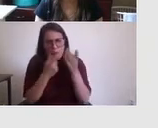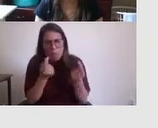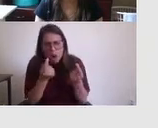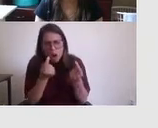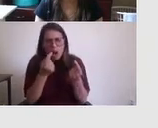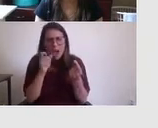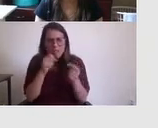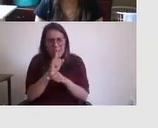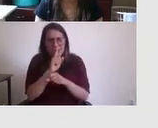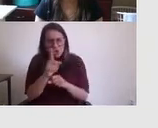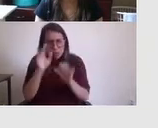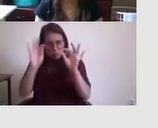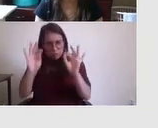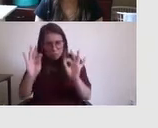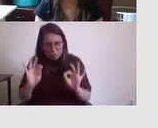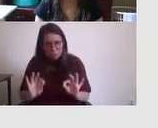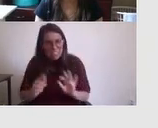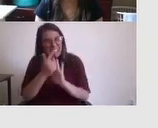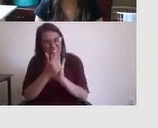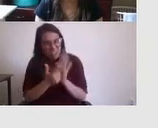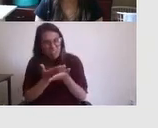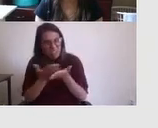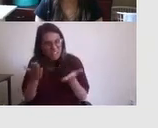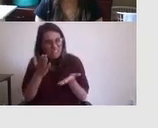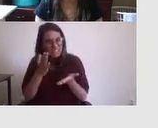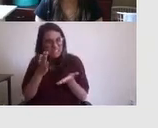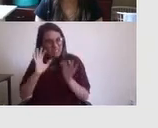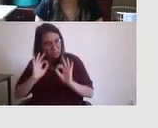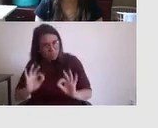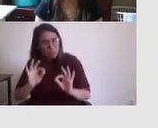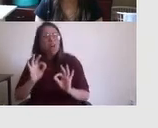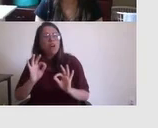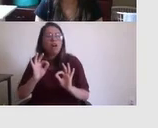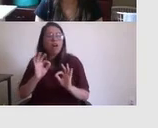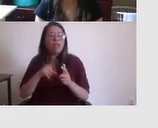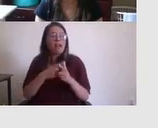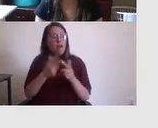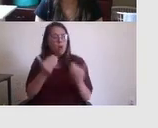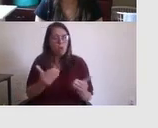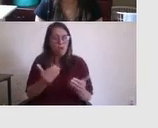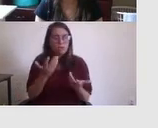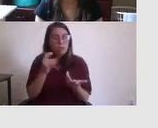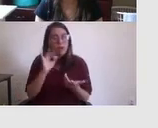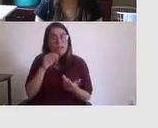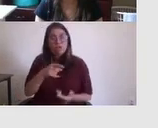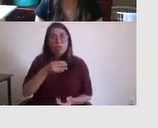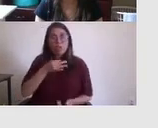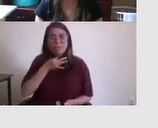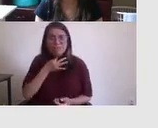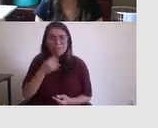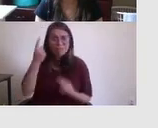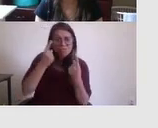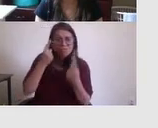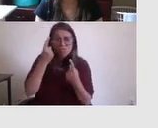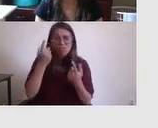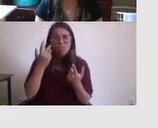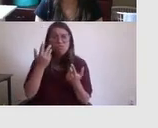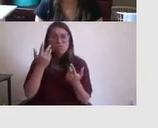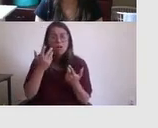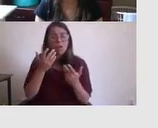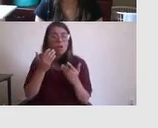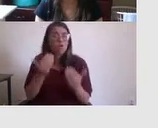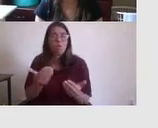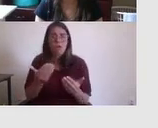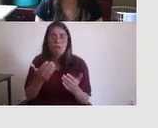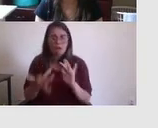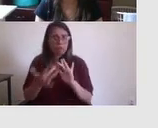doing that before that, allowing that to happen. And so if you have those kind of questions, or people raise those kind of questions with you,